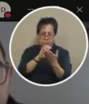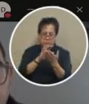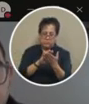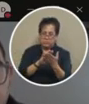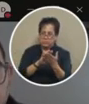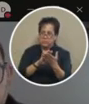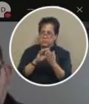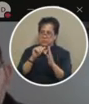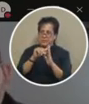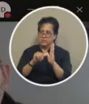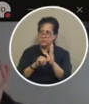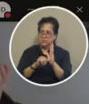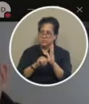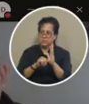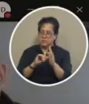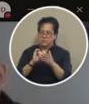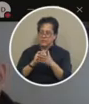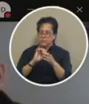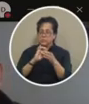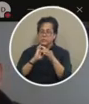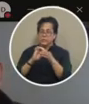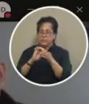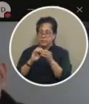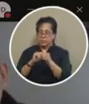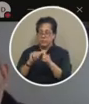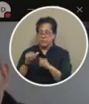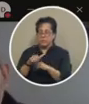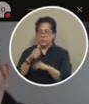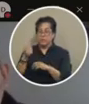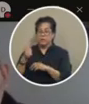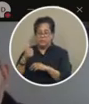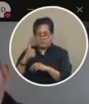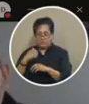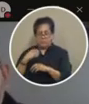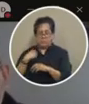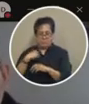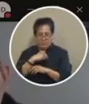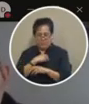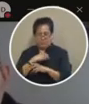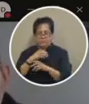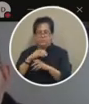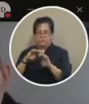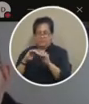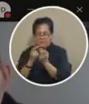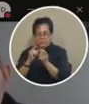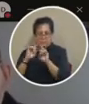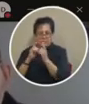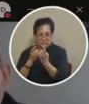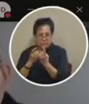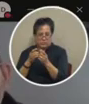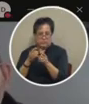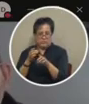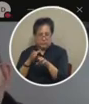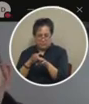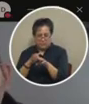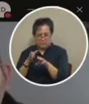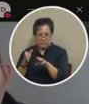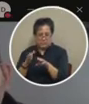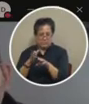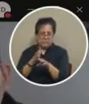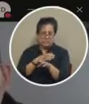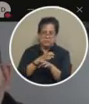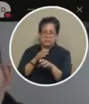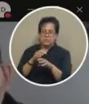on the agenda that relate towards other members' council districts. There's been a